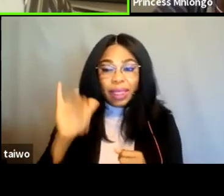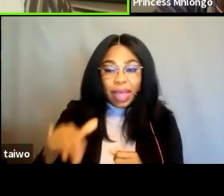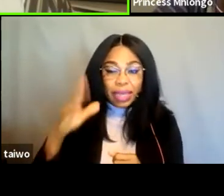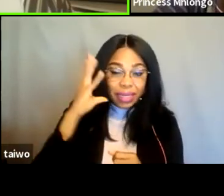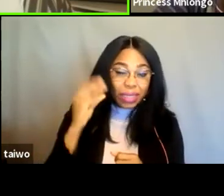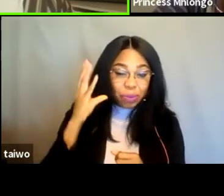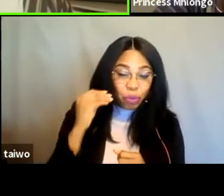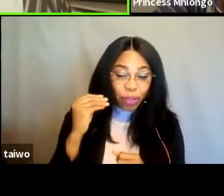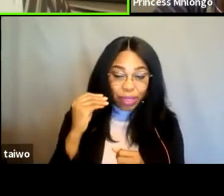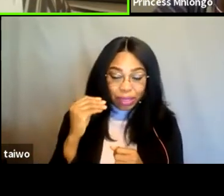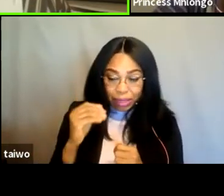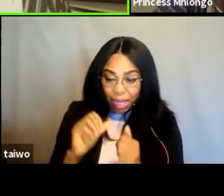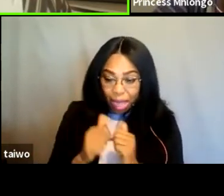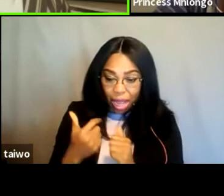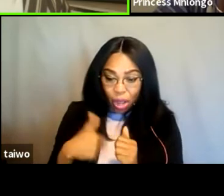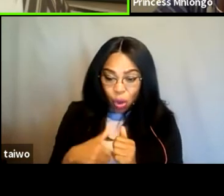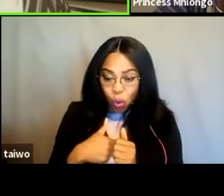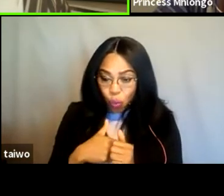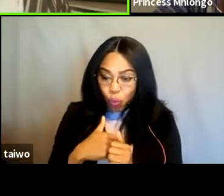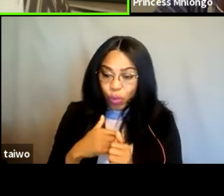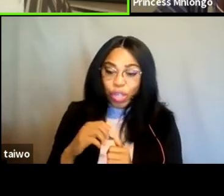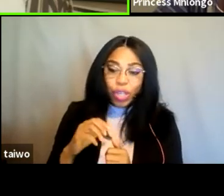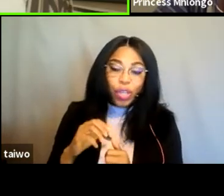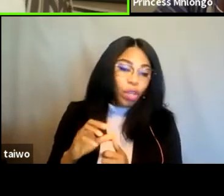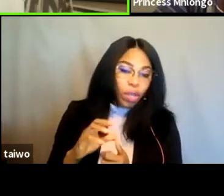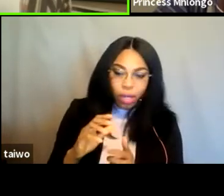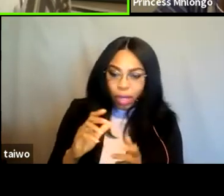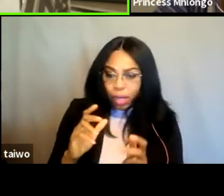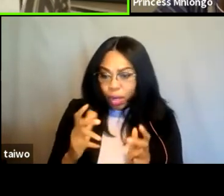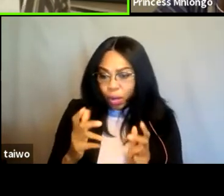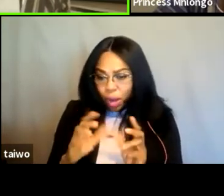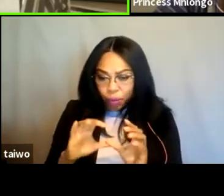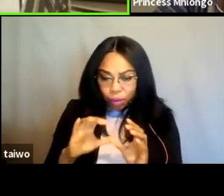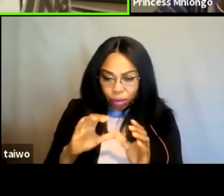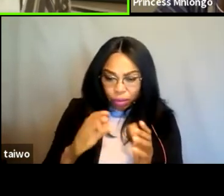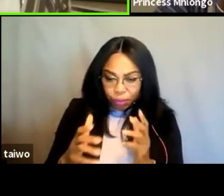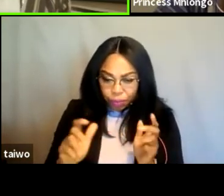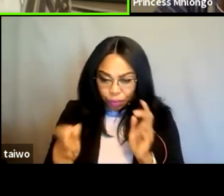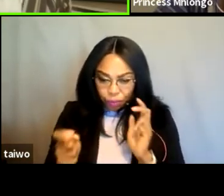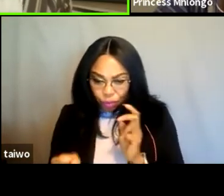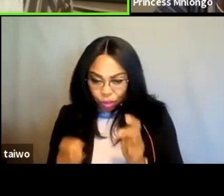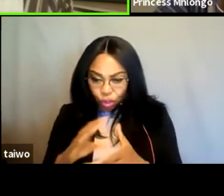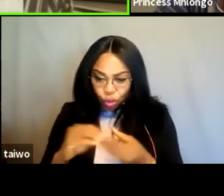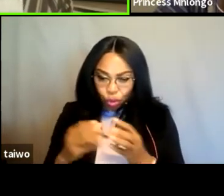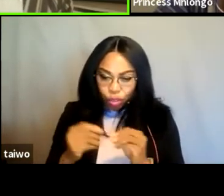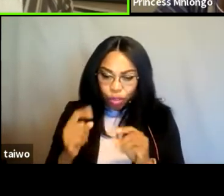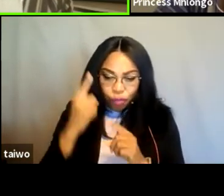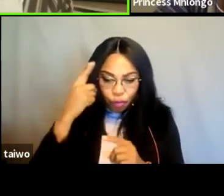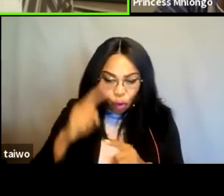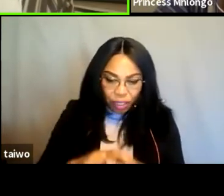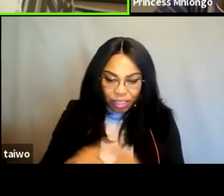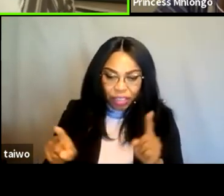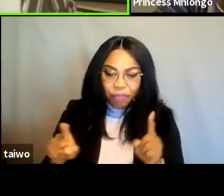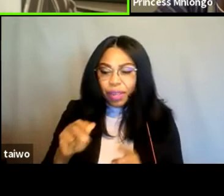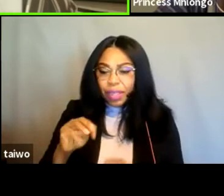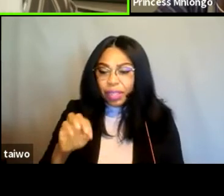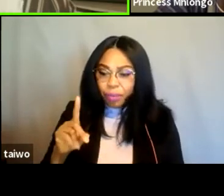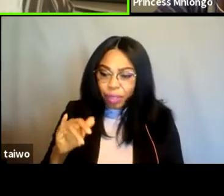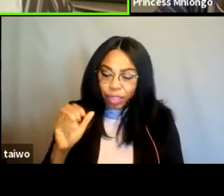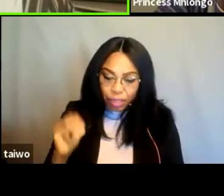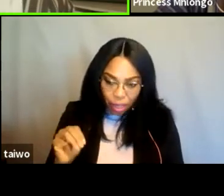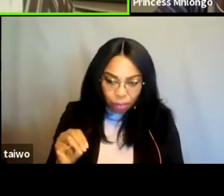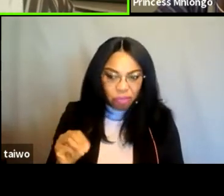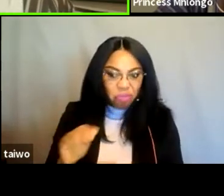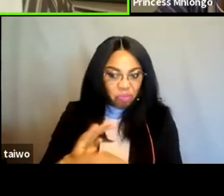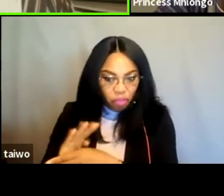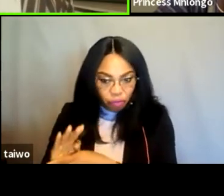of how we curated that story for a different medium, for film, and for a different audience, which is the global